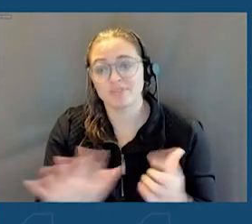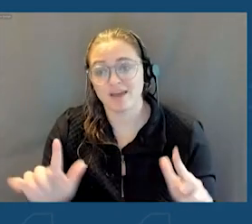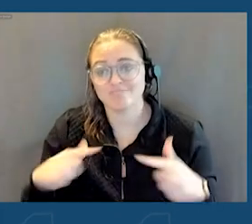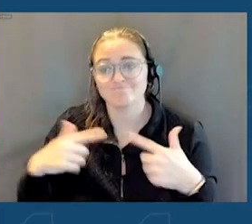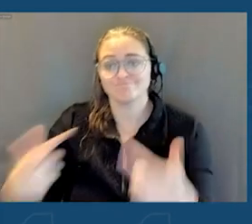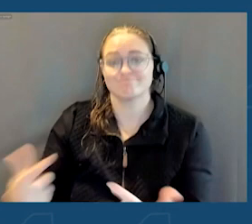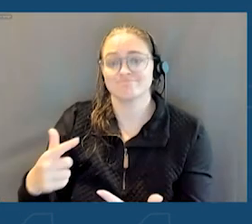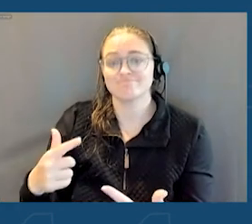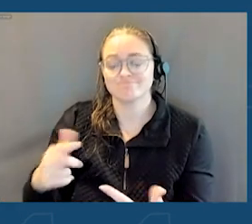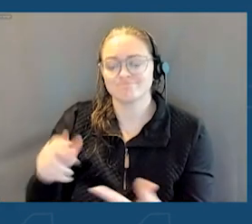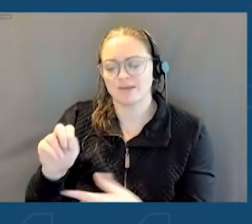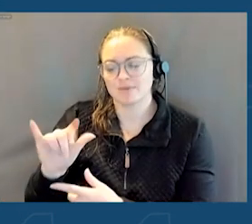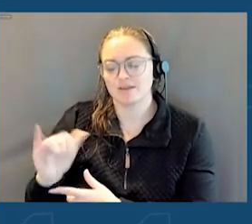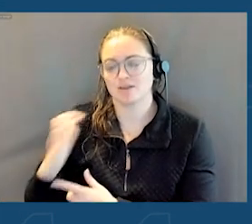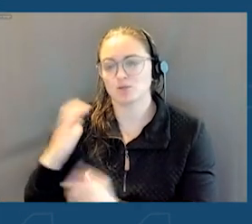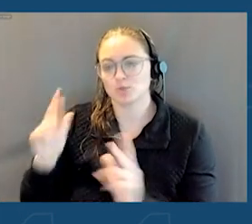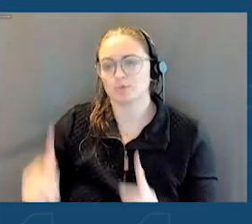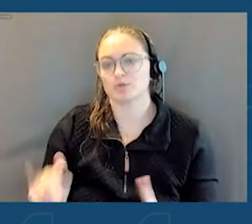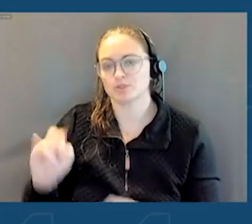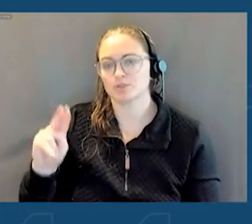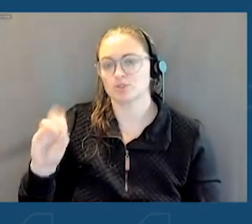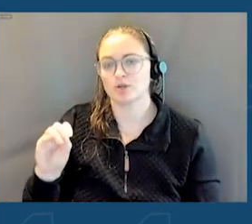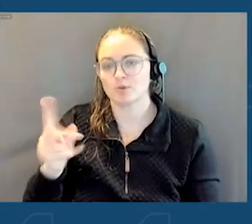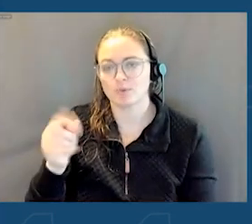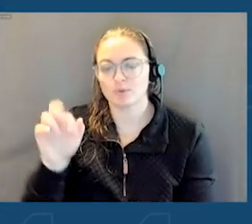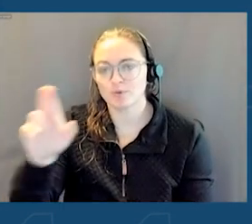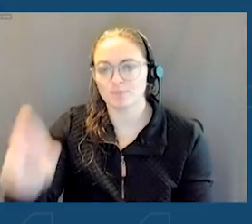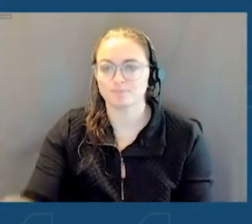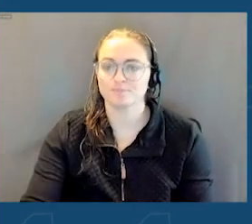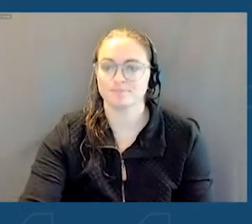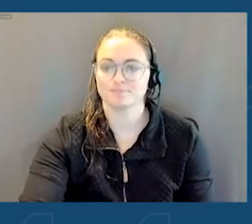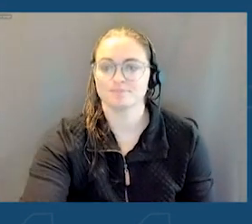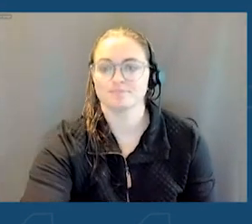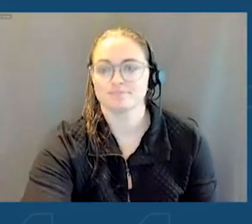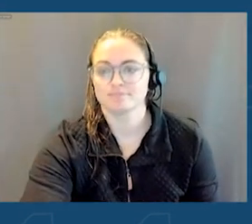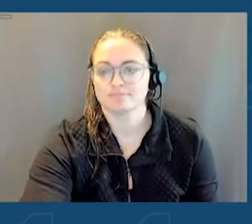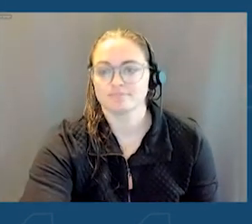welcome MTA Chair Janno Lieber.